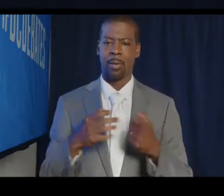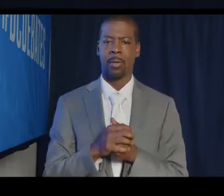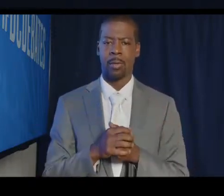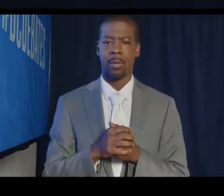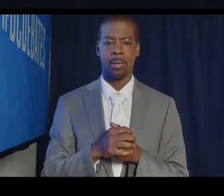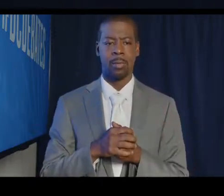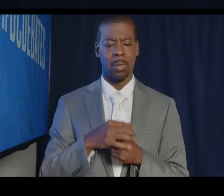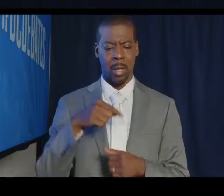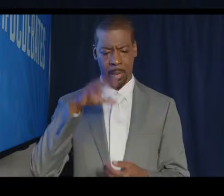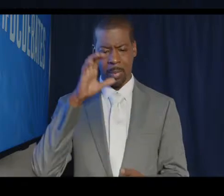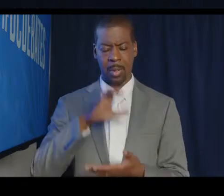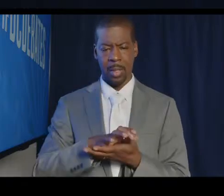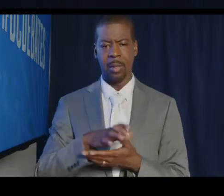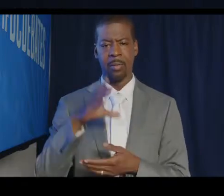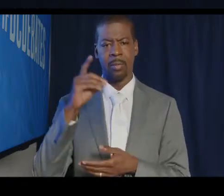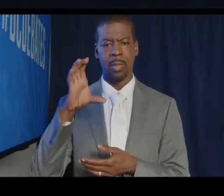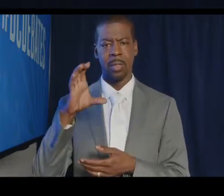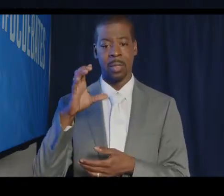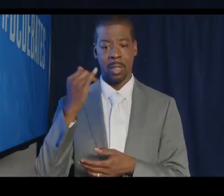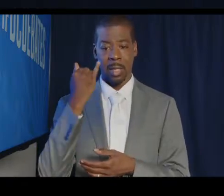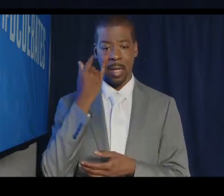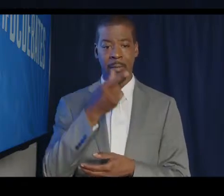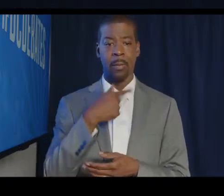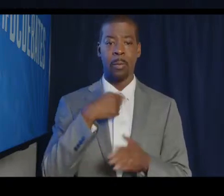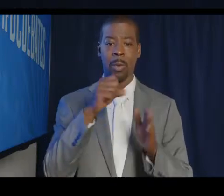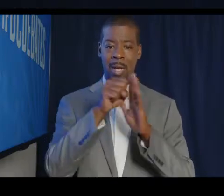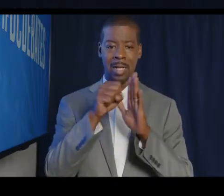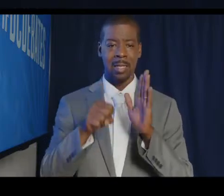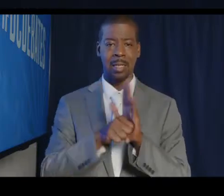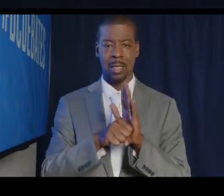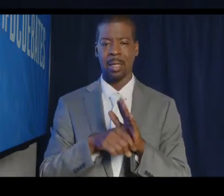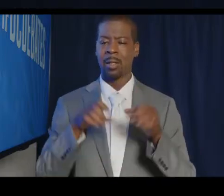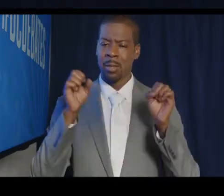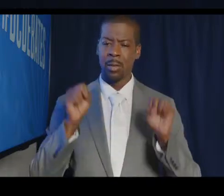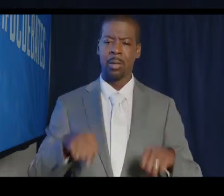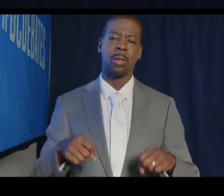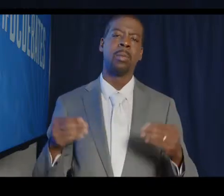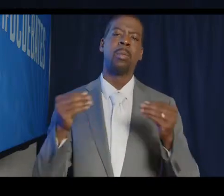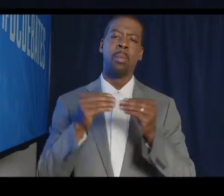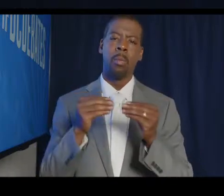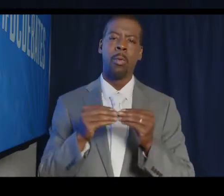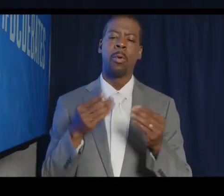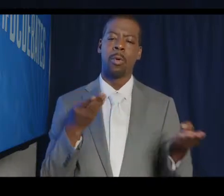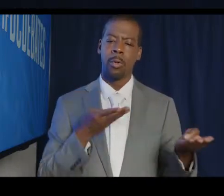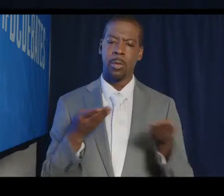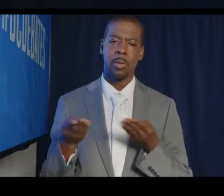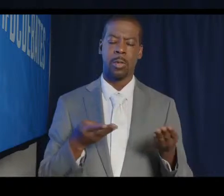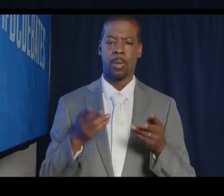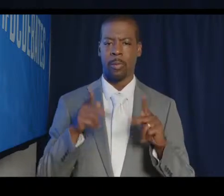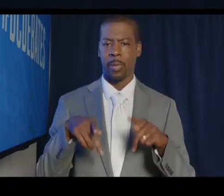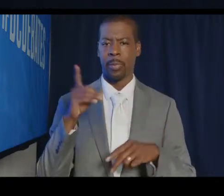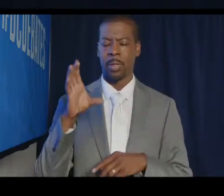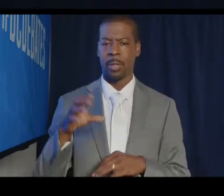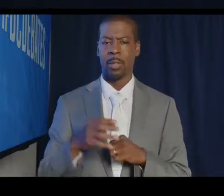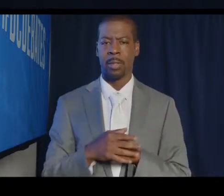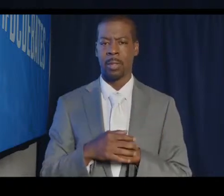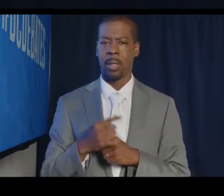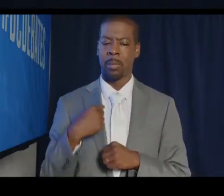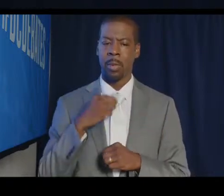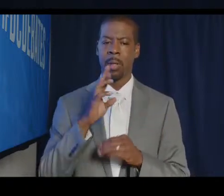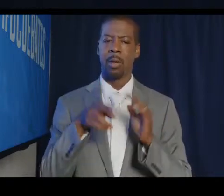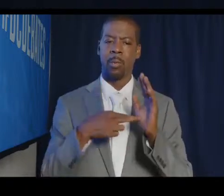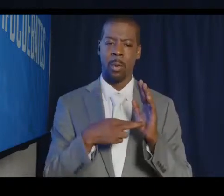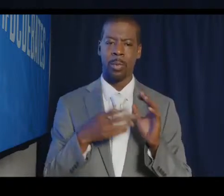were a state, if we were the Douglas Commonwealth, we would be able to do so much more for our communities. And so I'm here to represent our